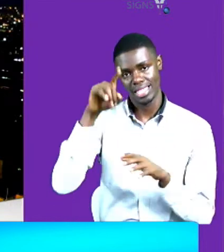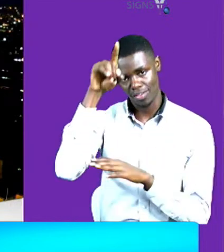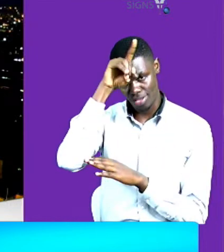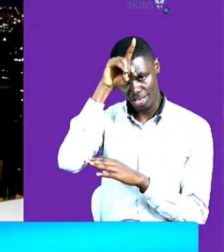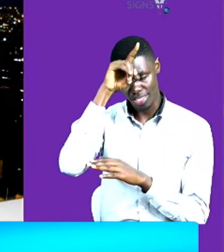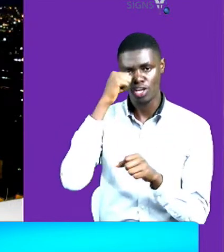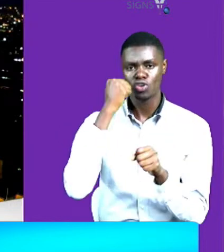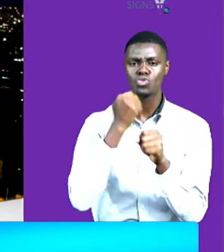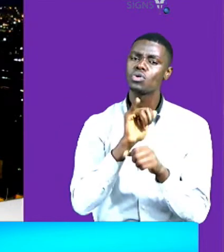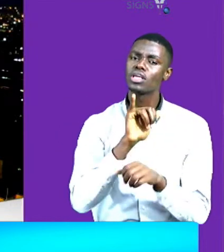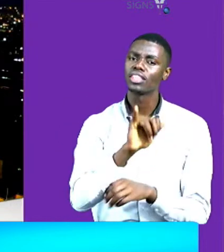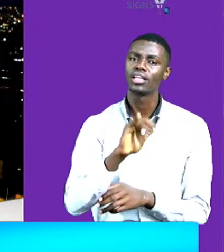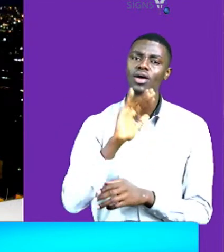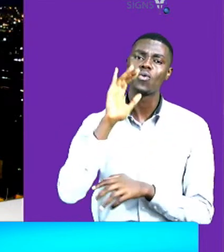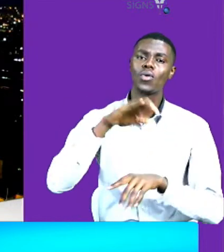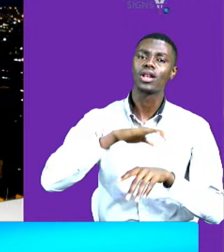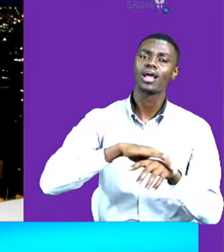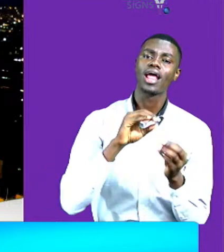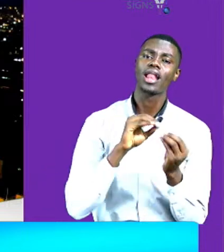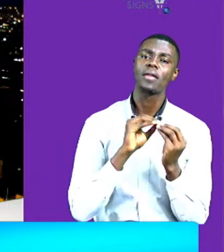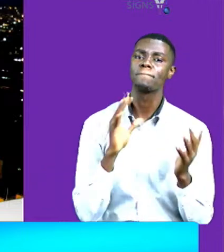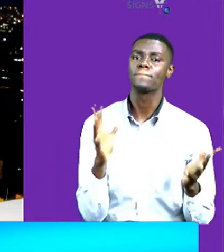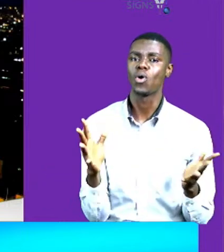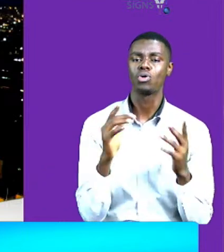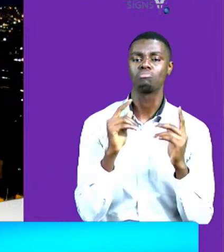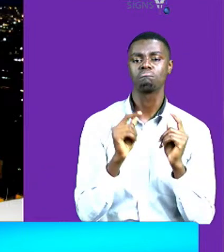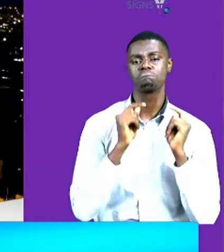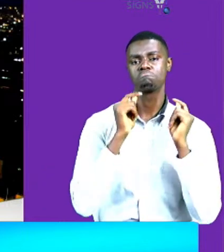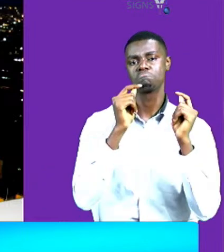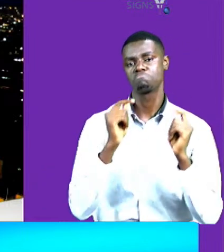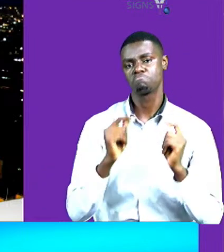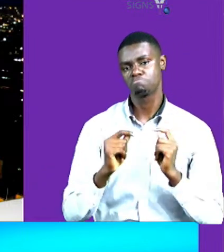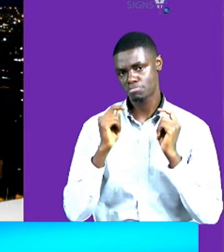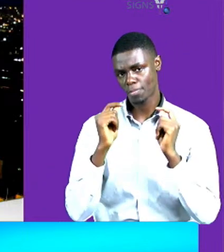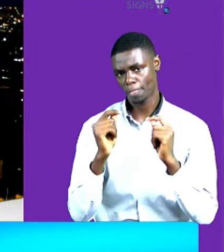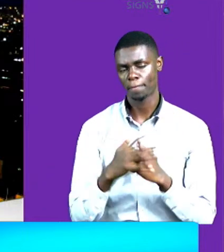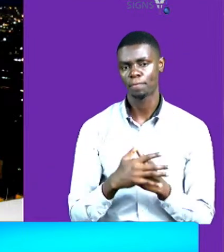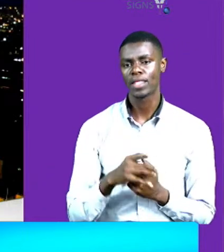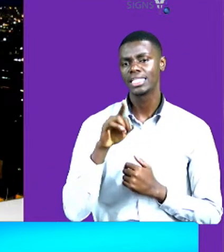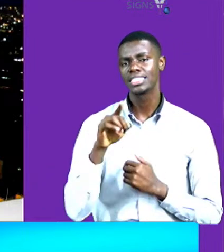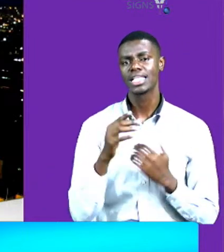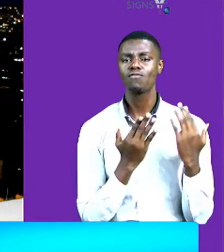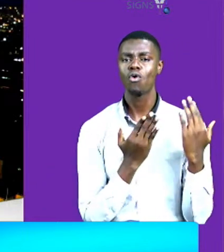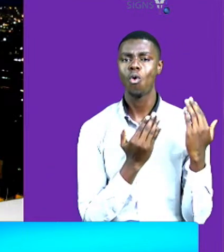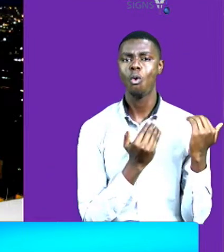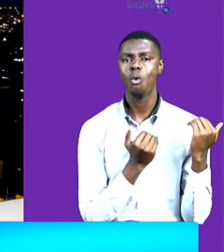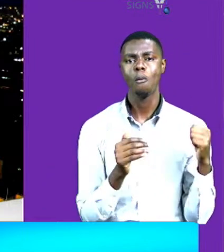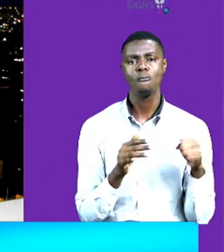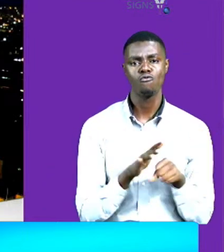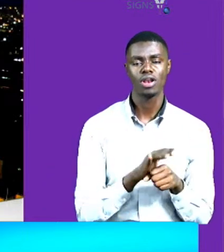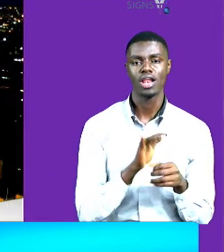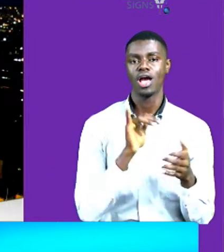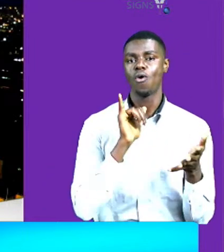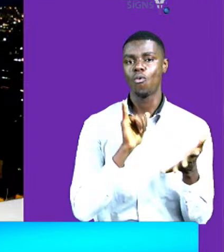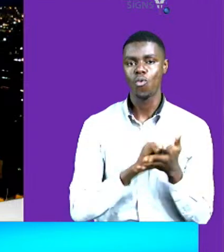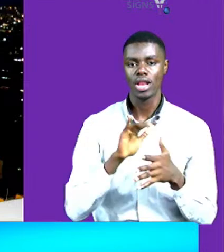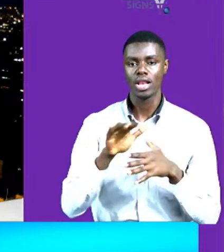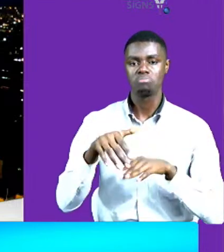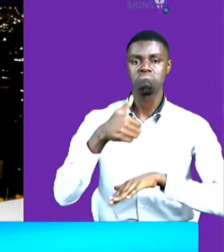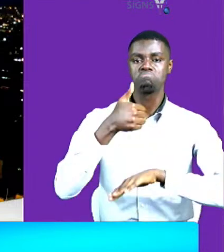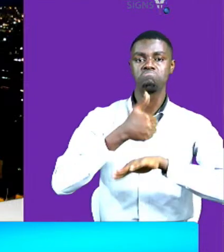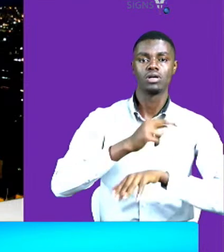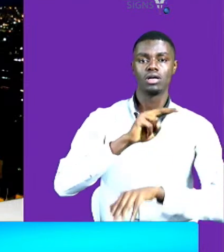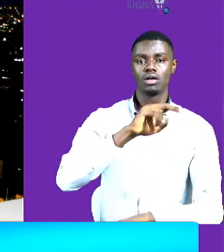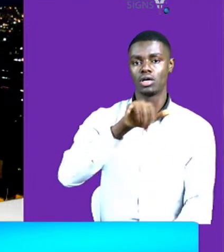and by doing this, they will get more of these talents. He was hopeful that they will have to set up